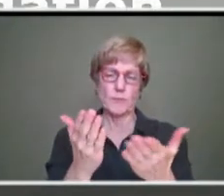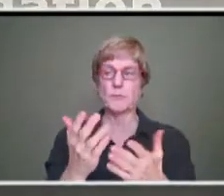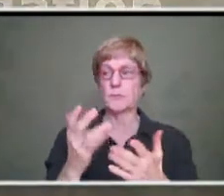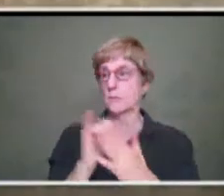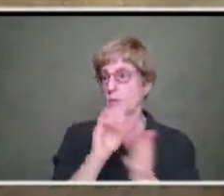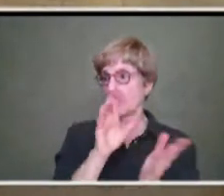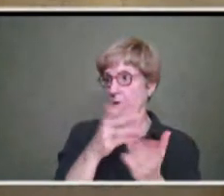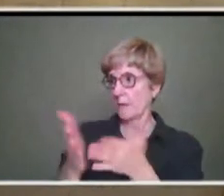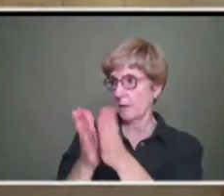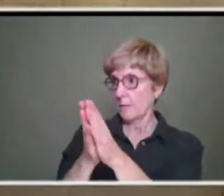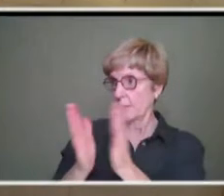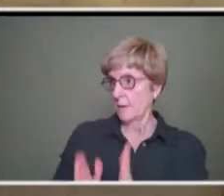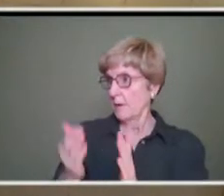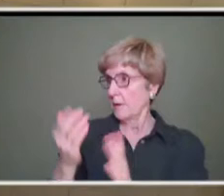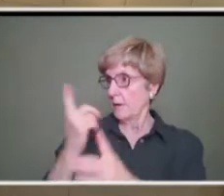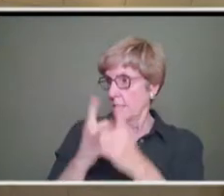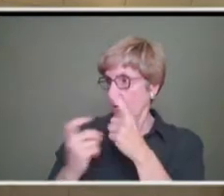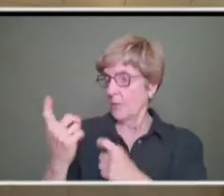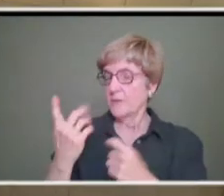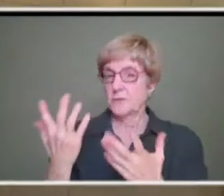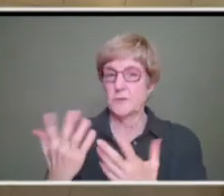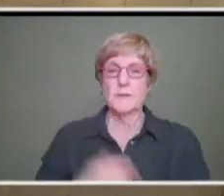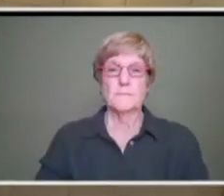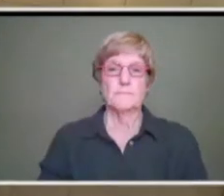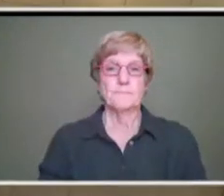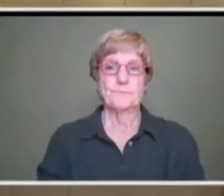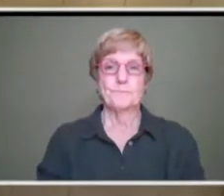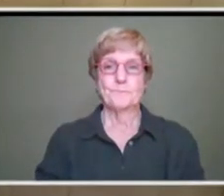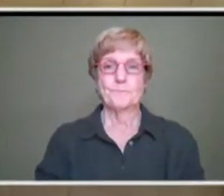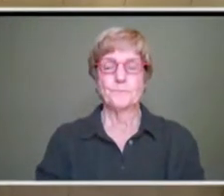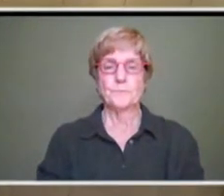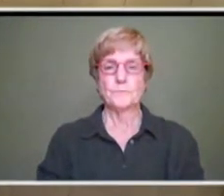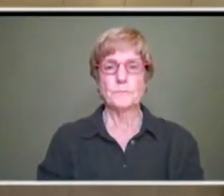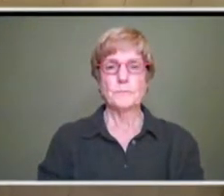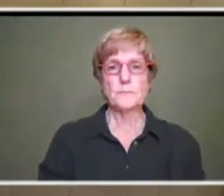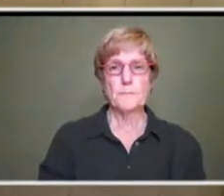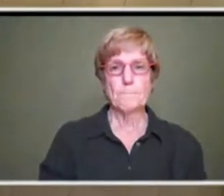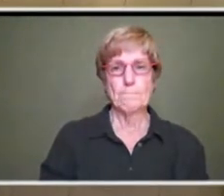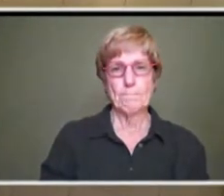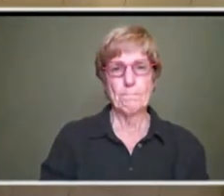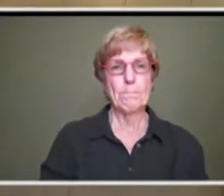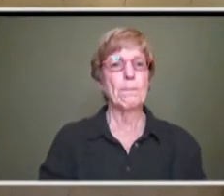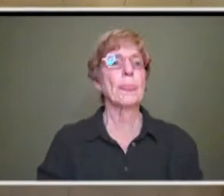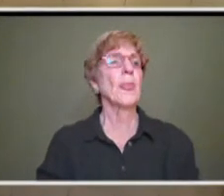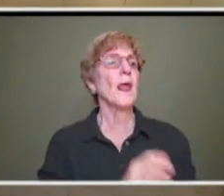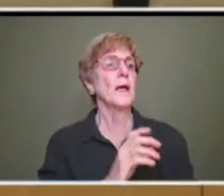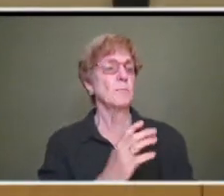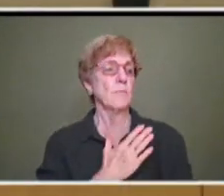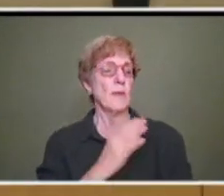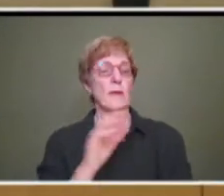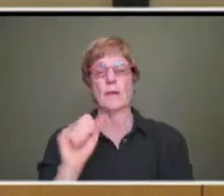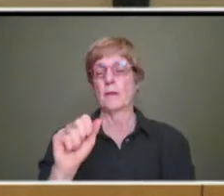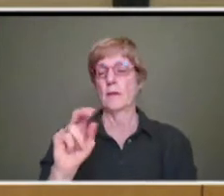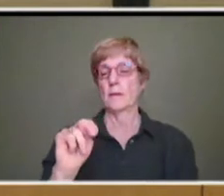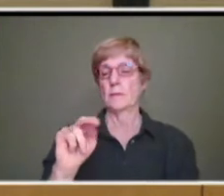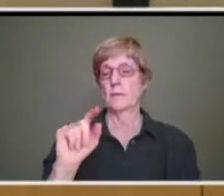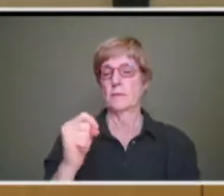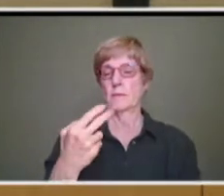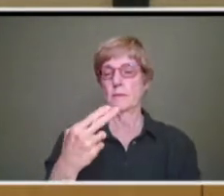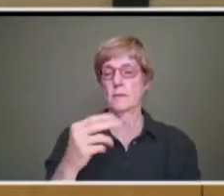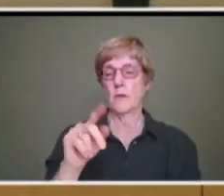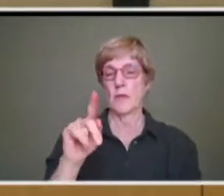to the petitioner we'll take any questions following their presentation thank you may have rotim my name is Anthony Fox with